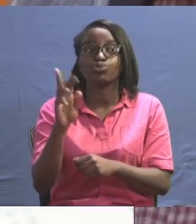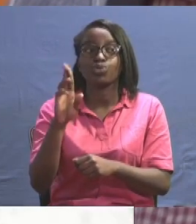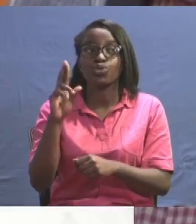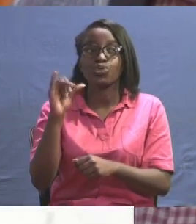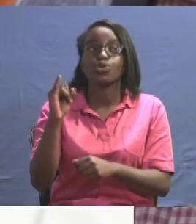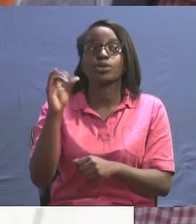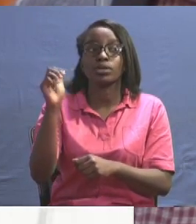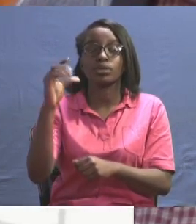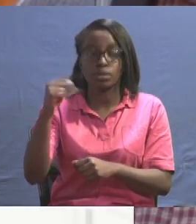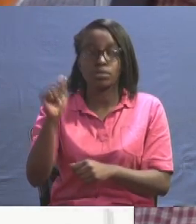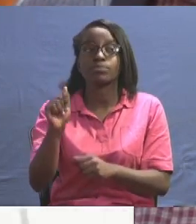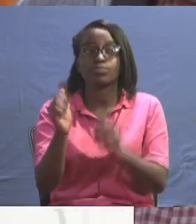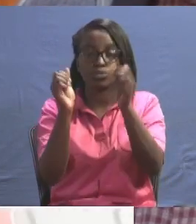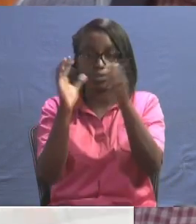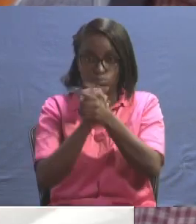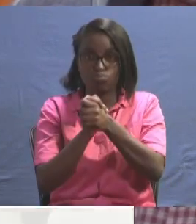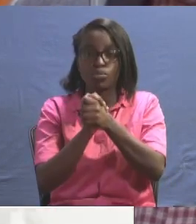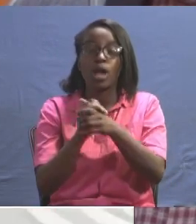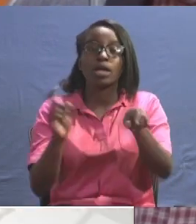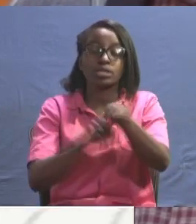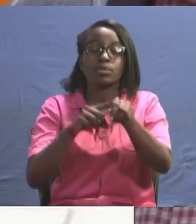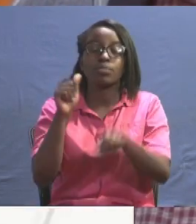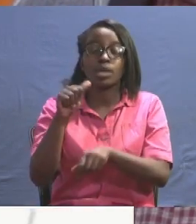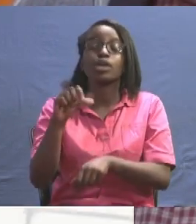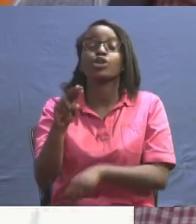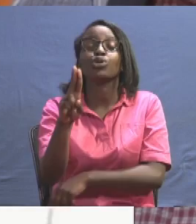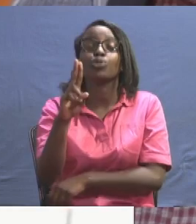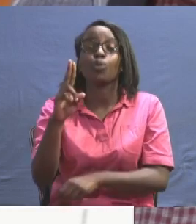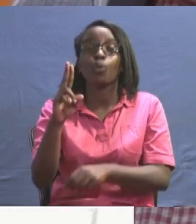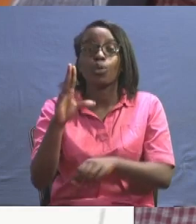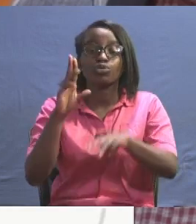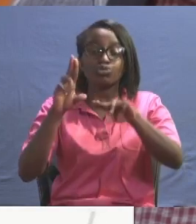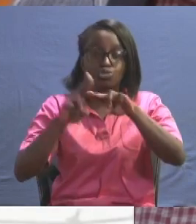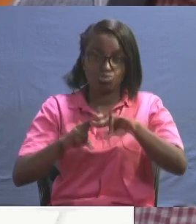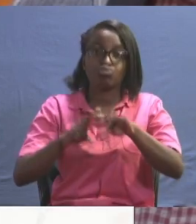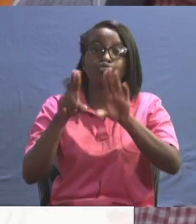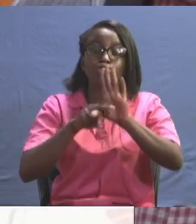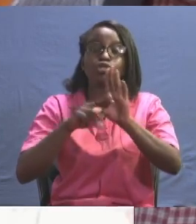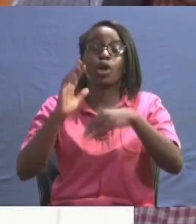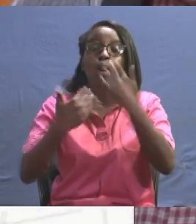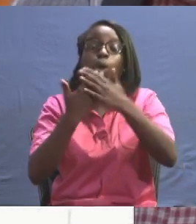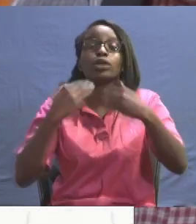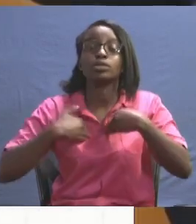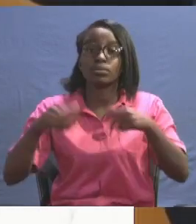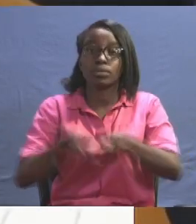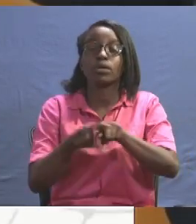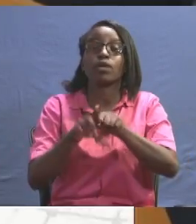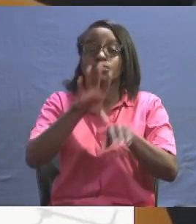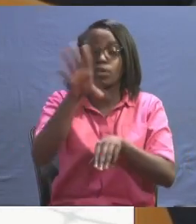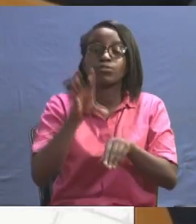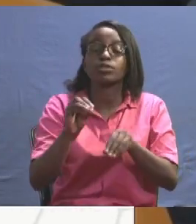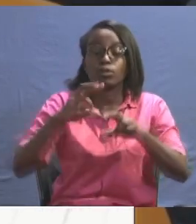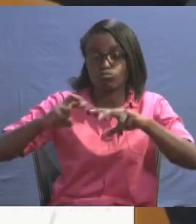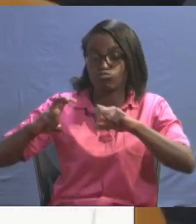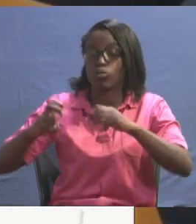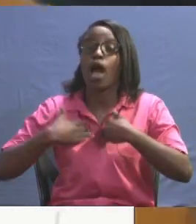anapowania kiti cha AU na ambayo anatafuta kwa Afrika jimbo la. The move